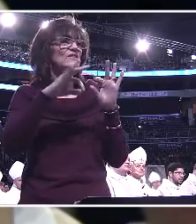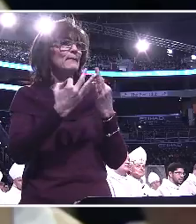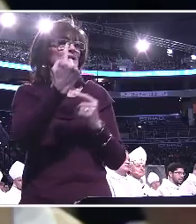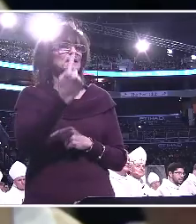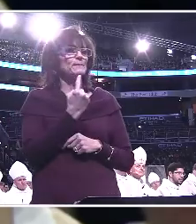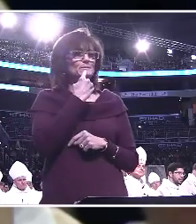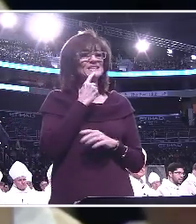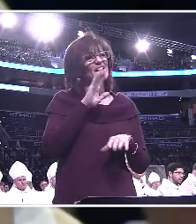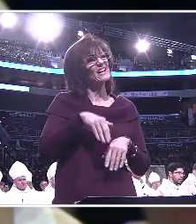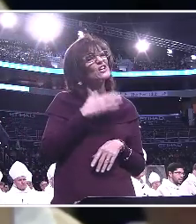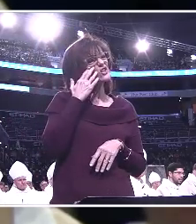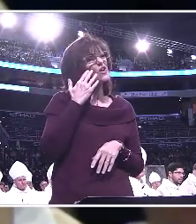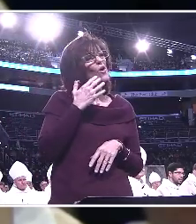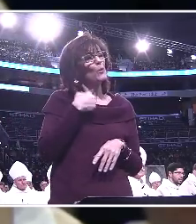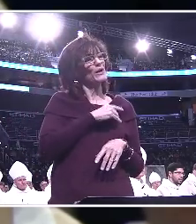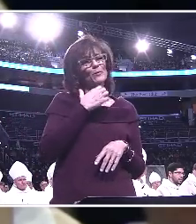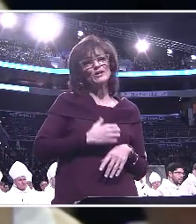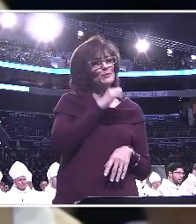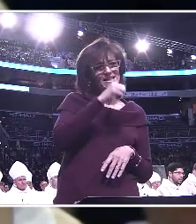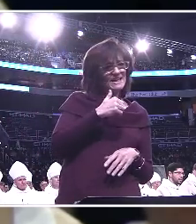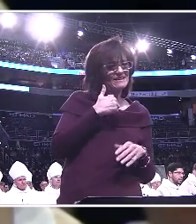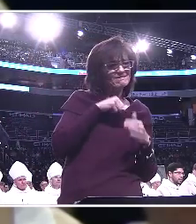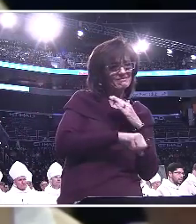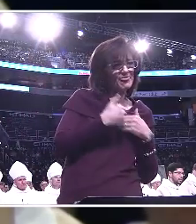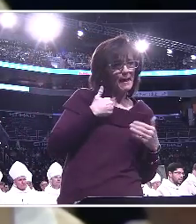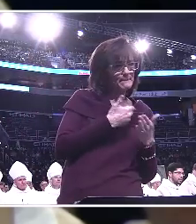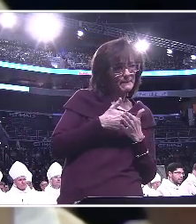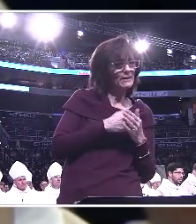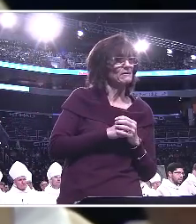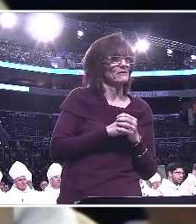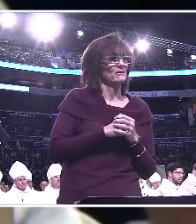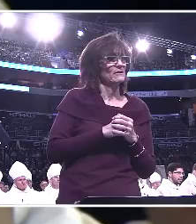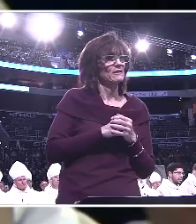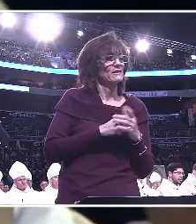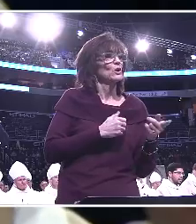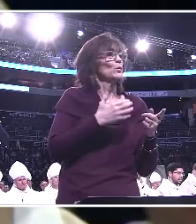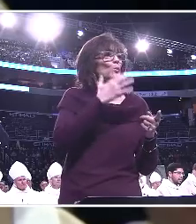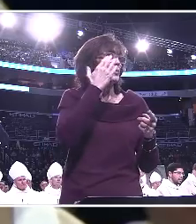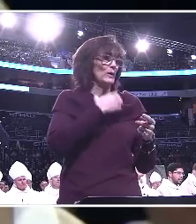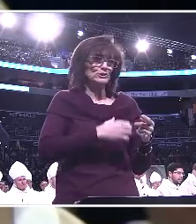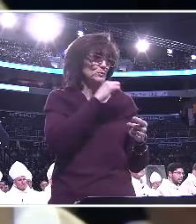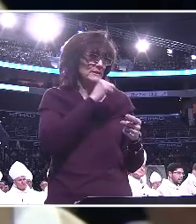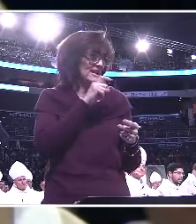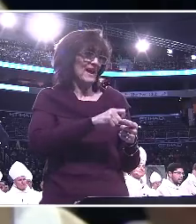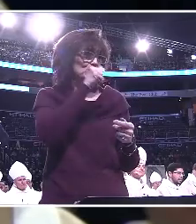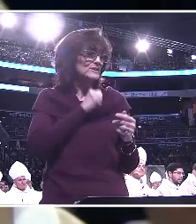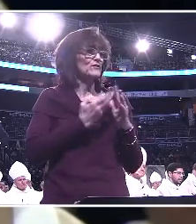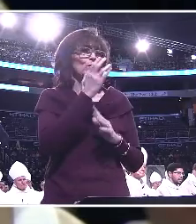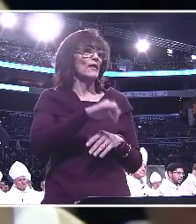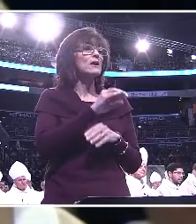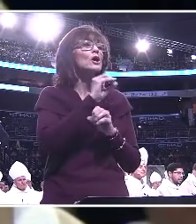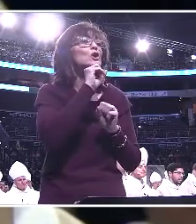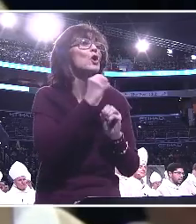Father? We wish we hadn't had this child. We wish we hadn't had to suffer through this." None of them say